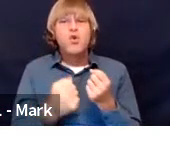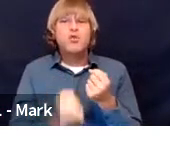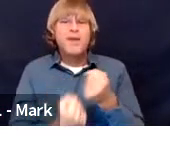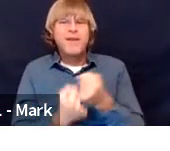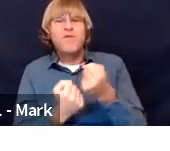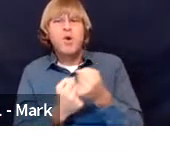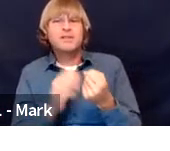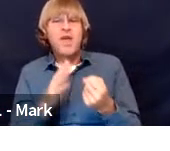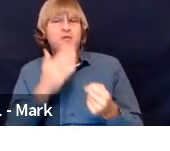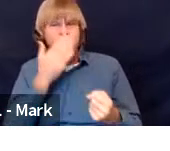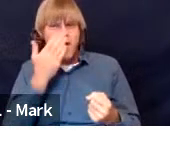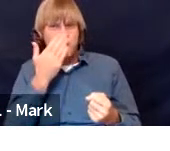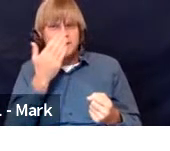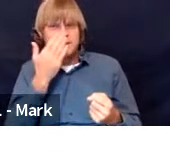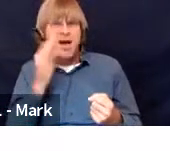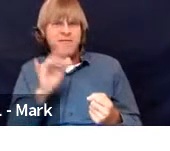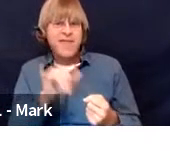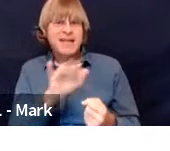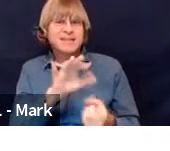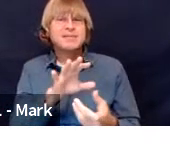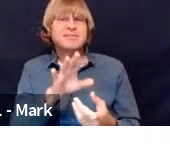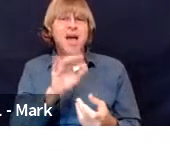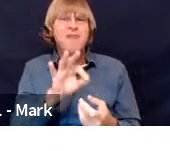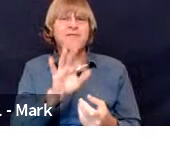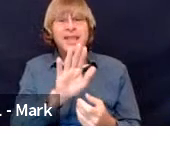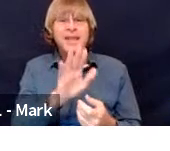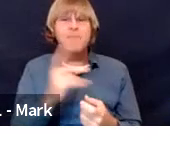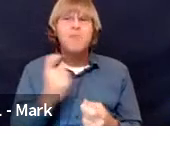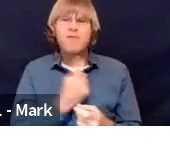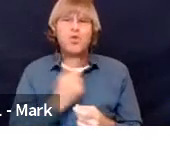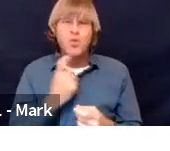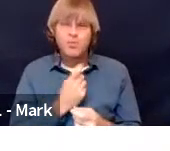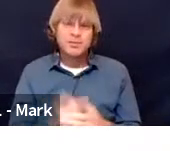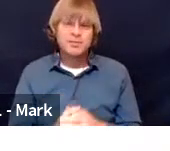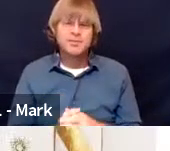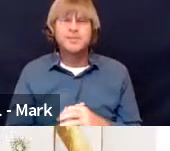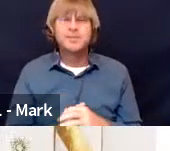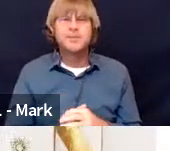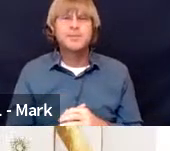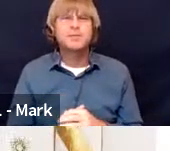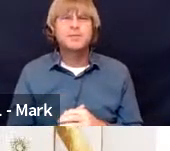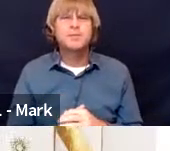the fragrances of the spirits, or of the perfumes themselves.